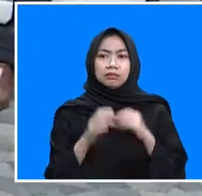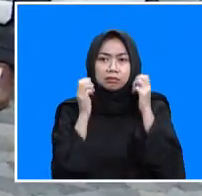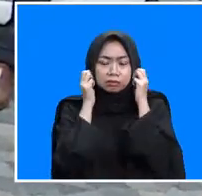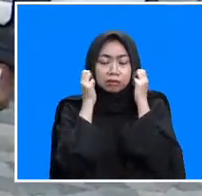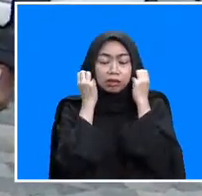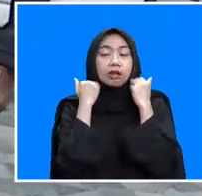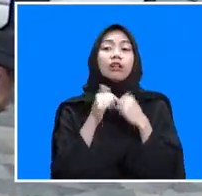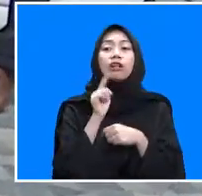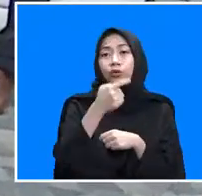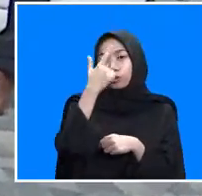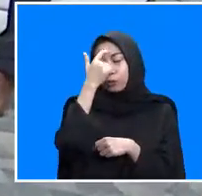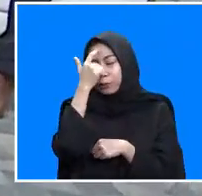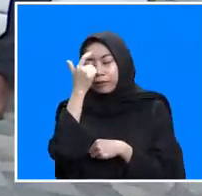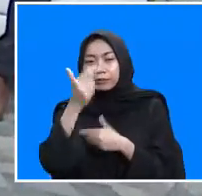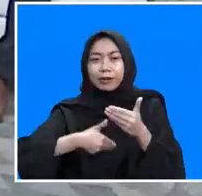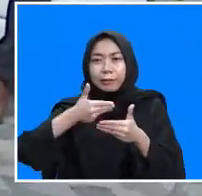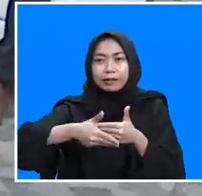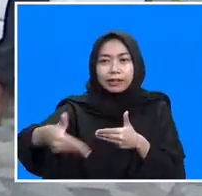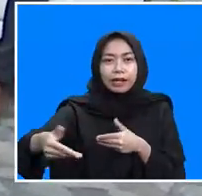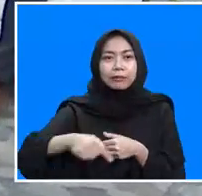schools were fully reinstated?